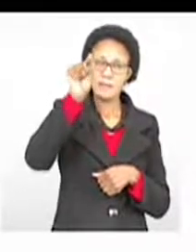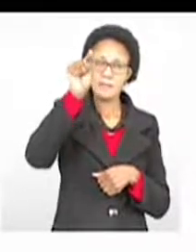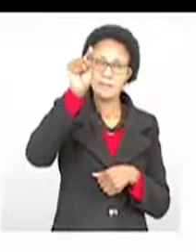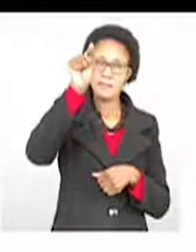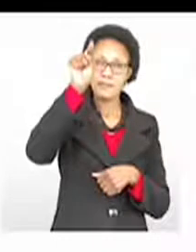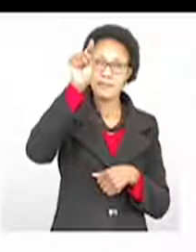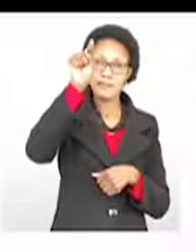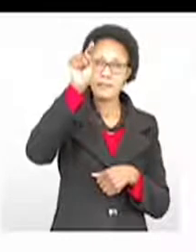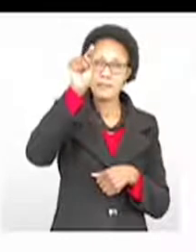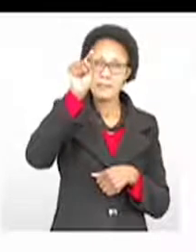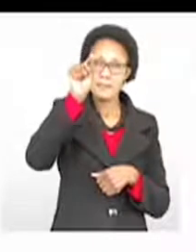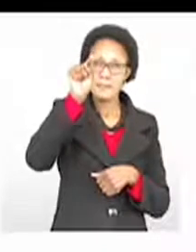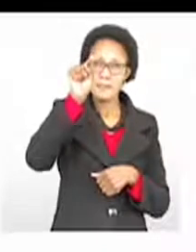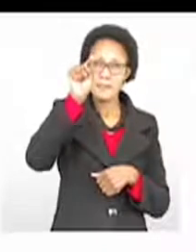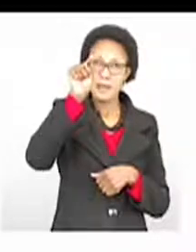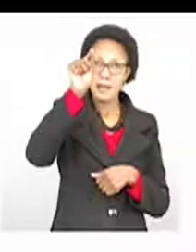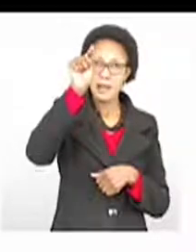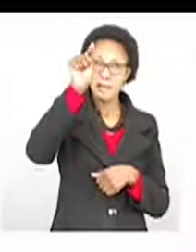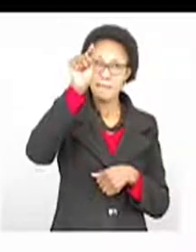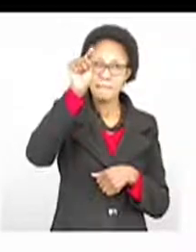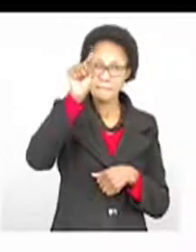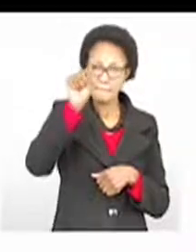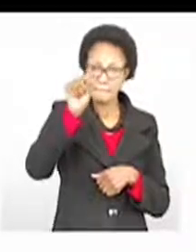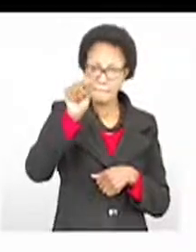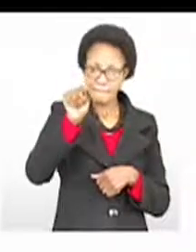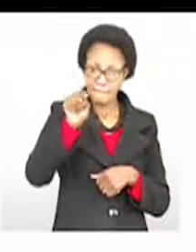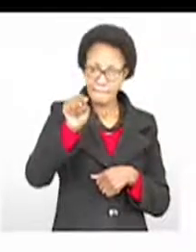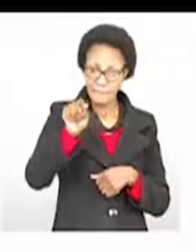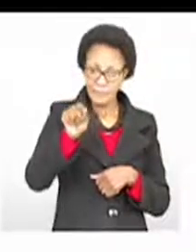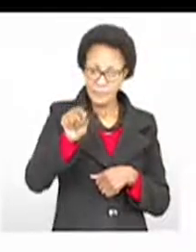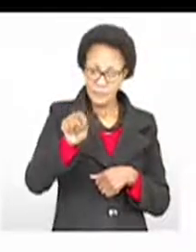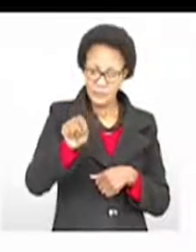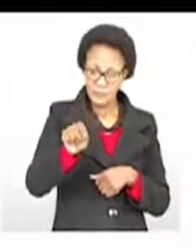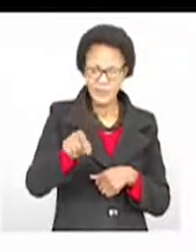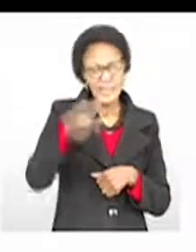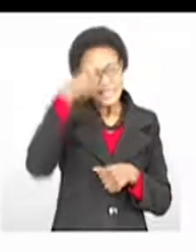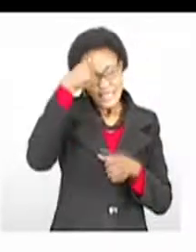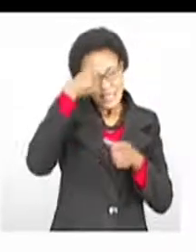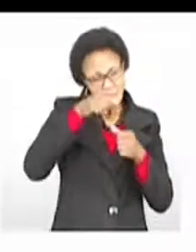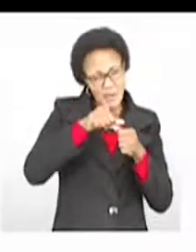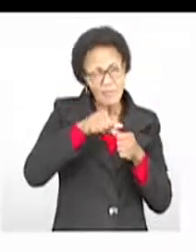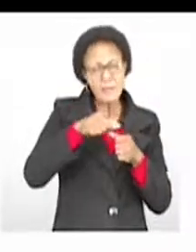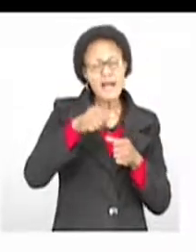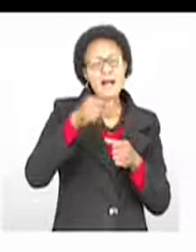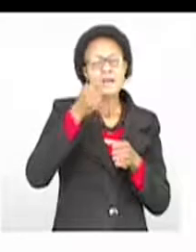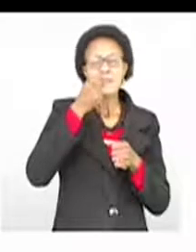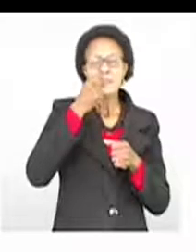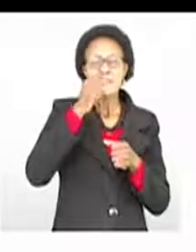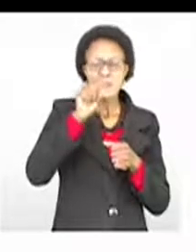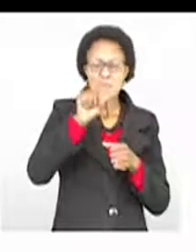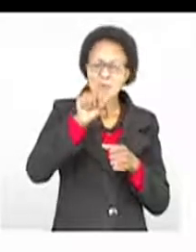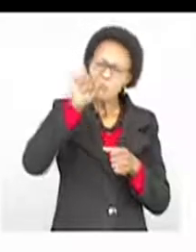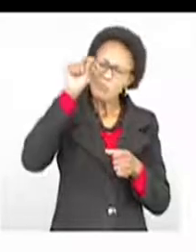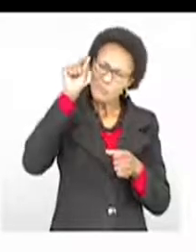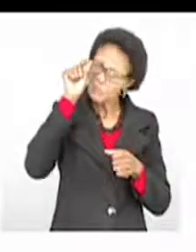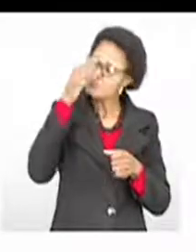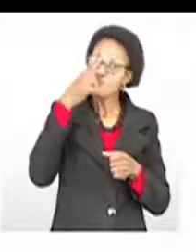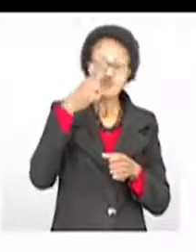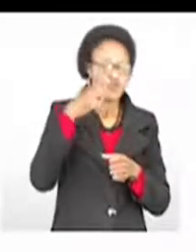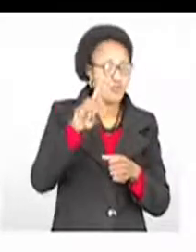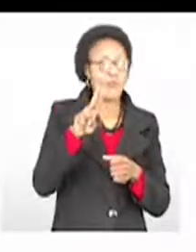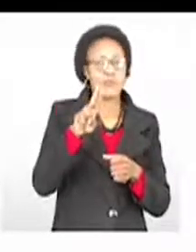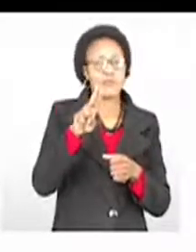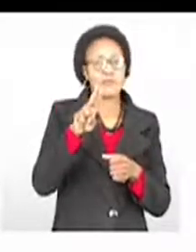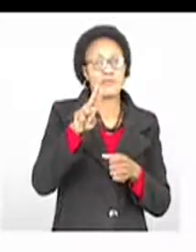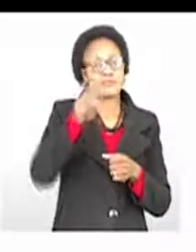round, and back up. And without lifting your pencil or your finger, let's go back down